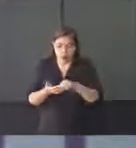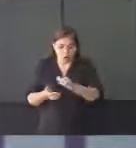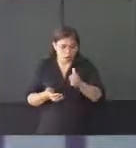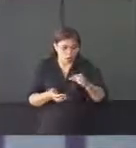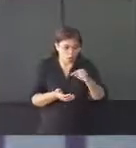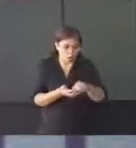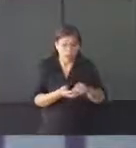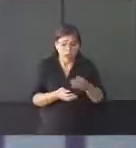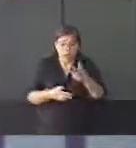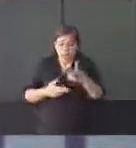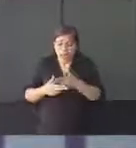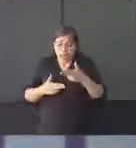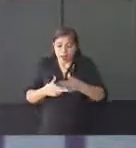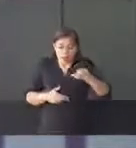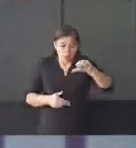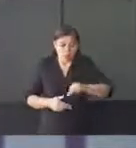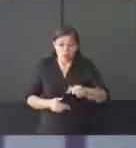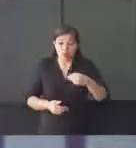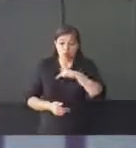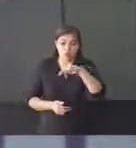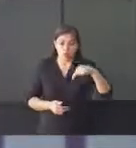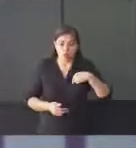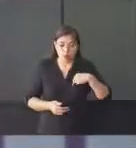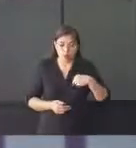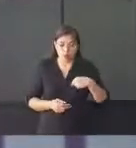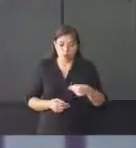other to nowadays that we are here.